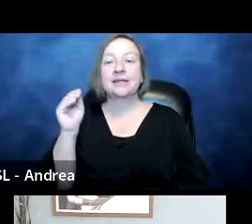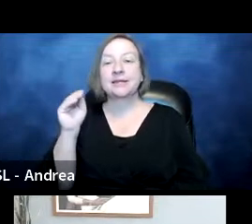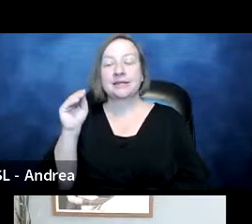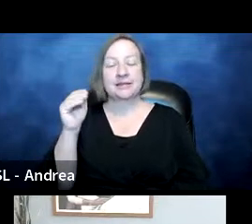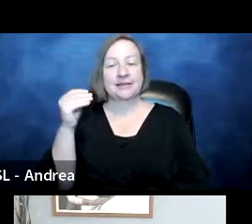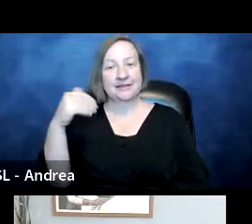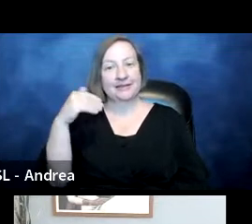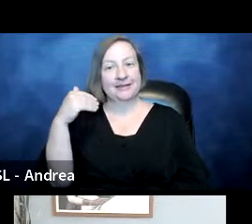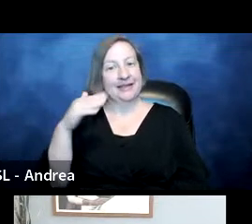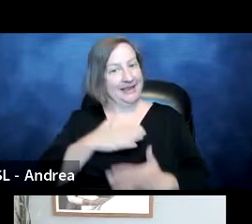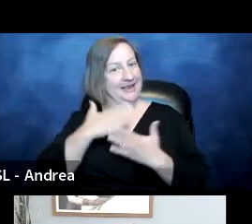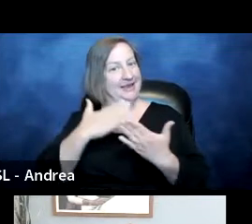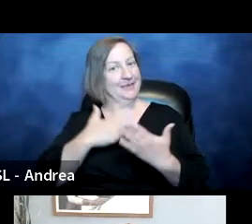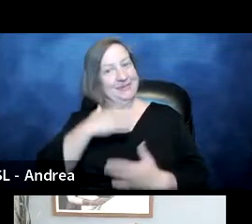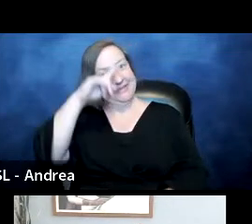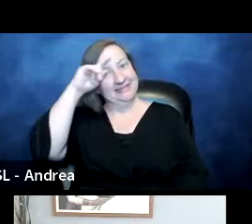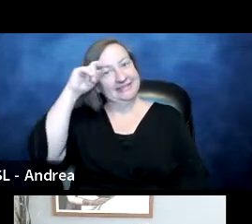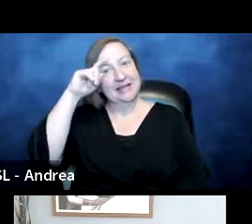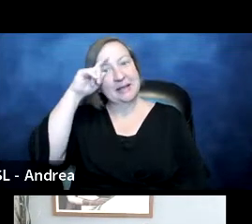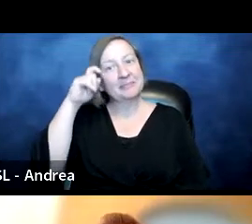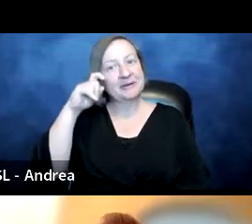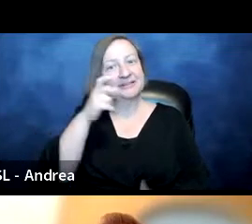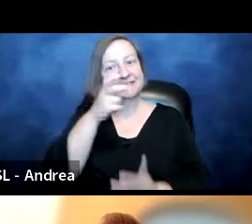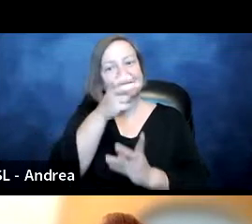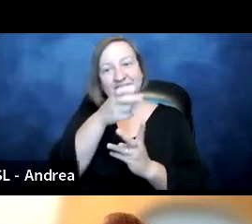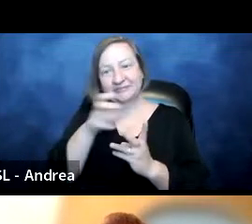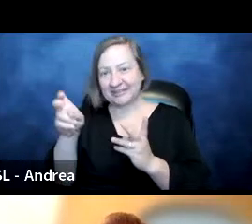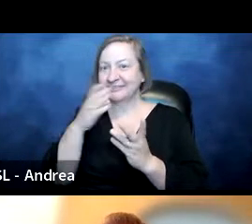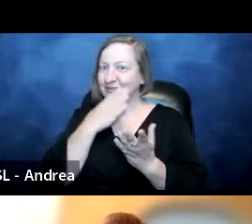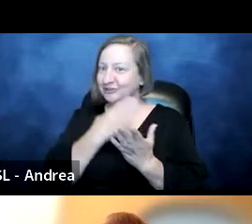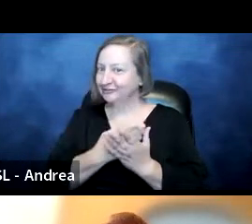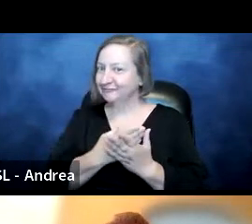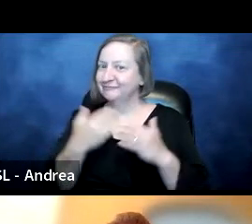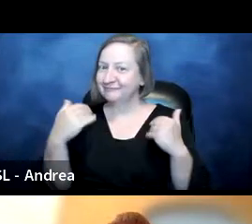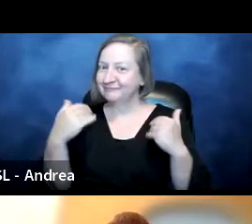yeah, happy summer to transitions.